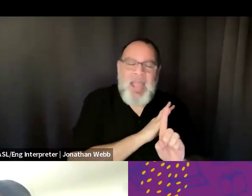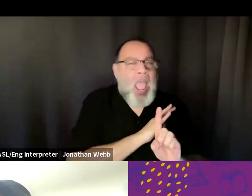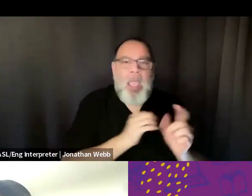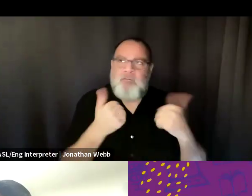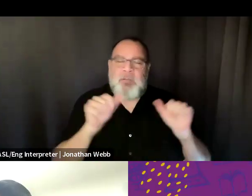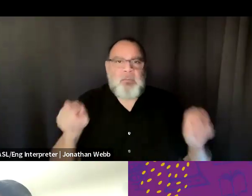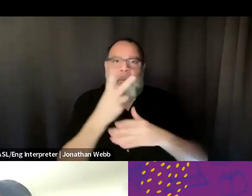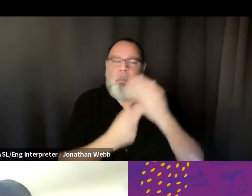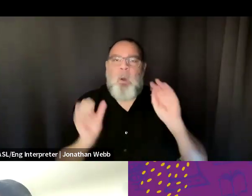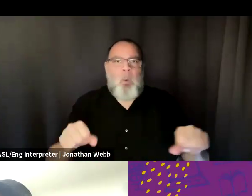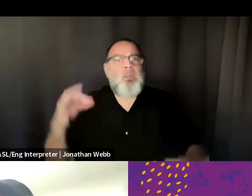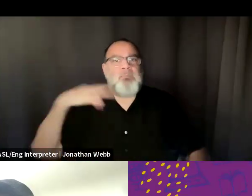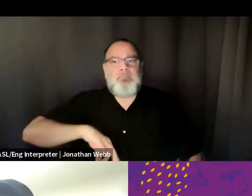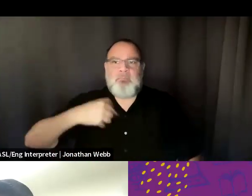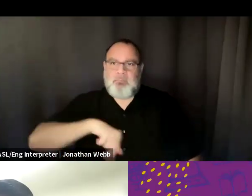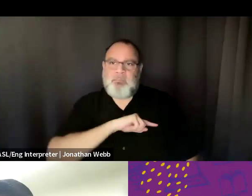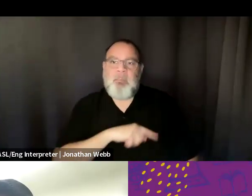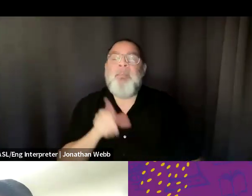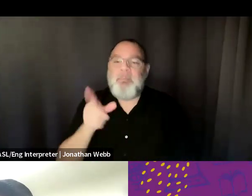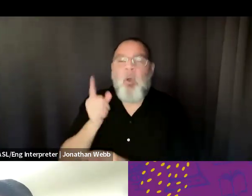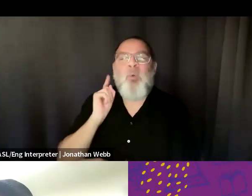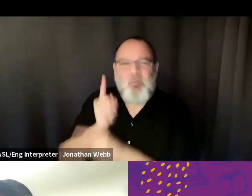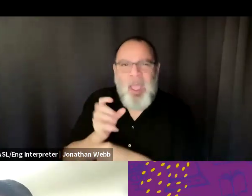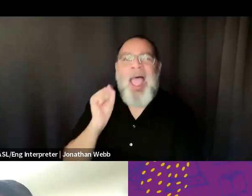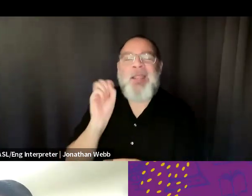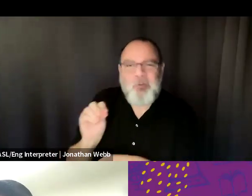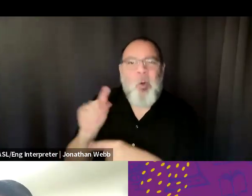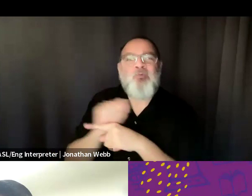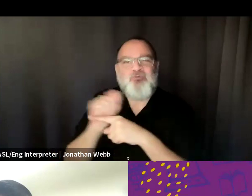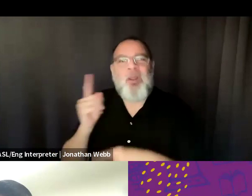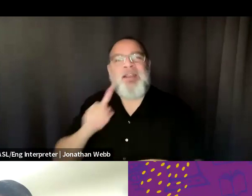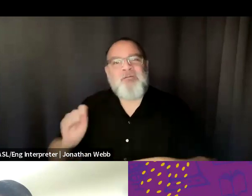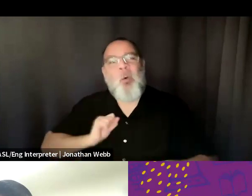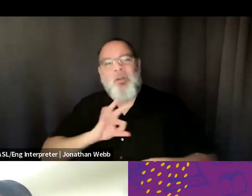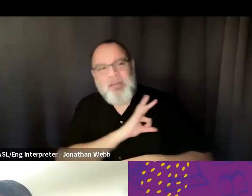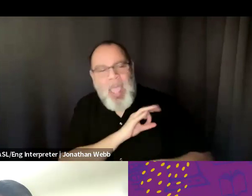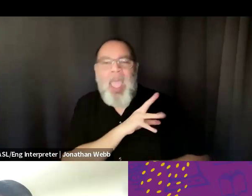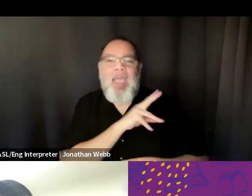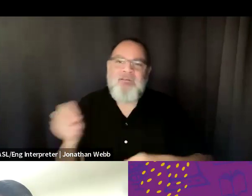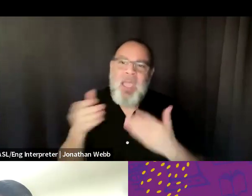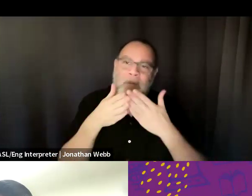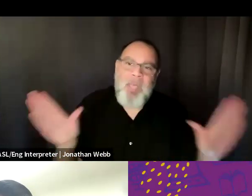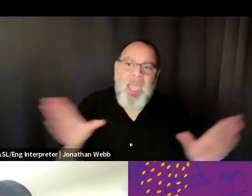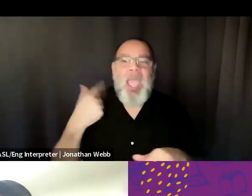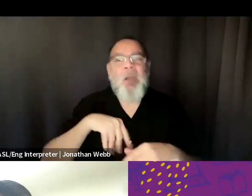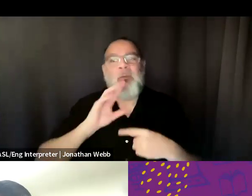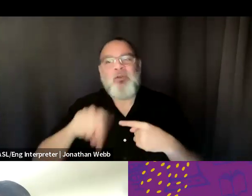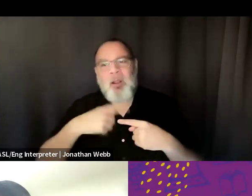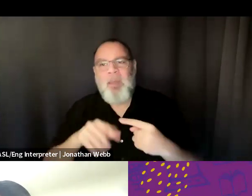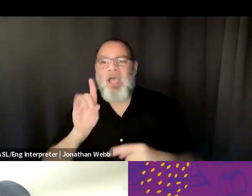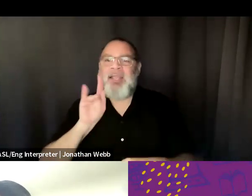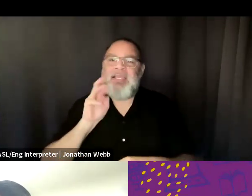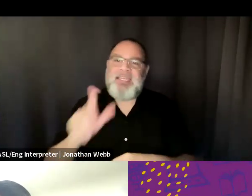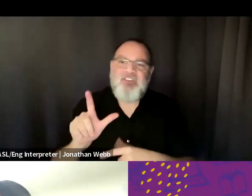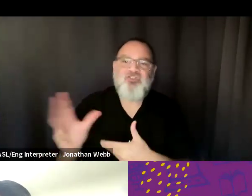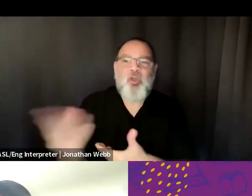So training, not just for staff, but also for like the general public. And again, we're, focusing on digital inclusion, digital literacy. Is that